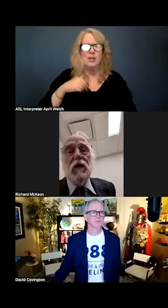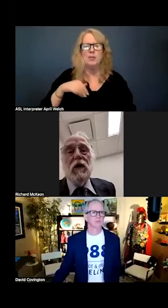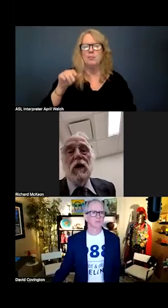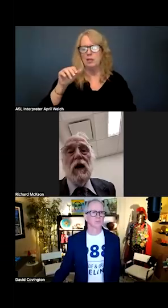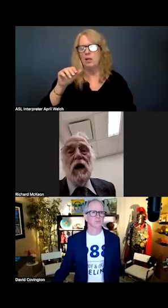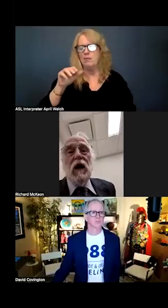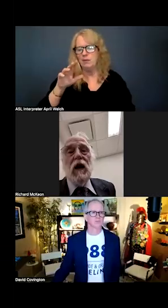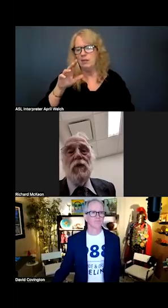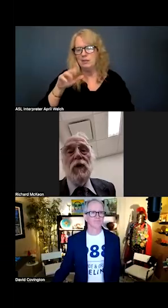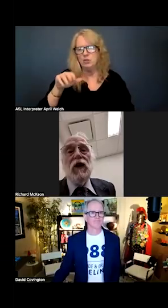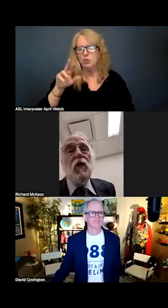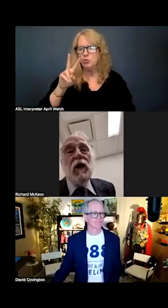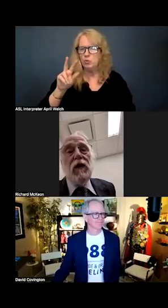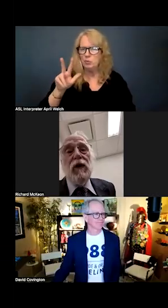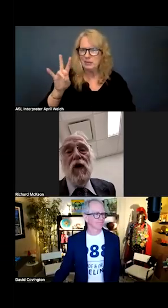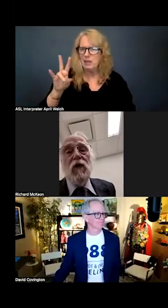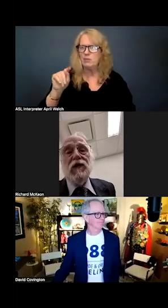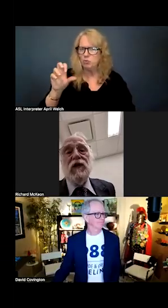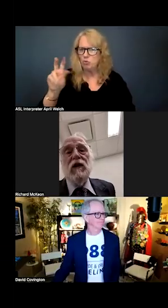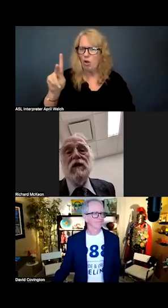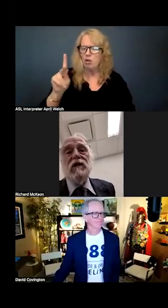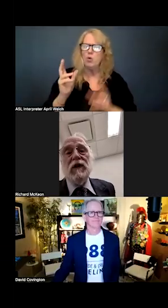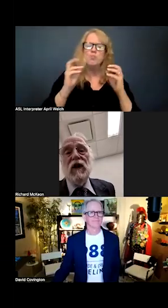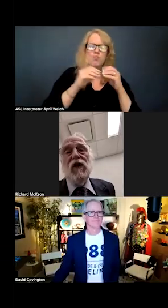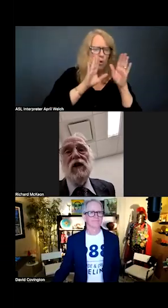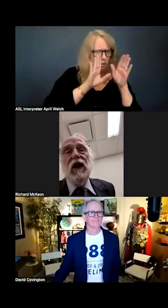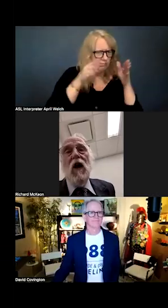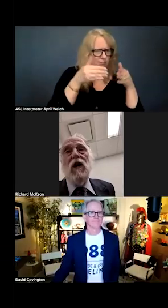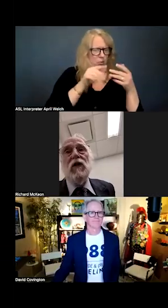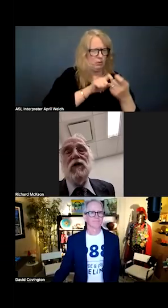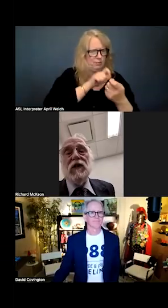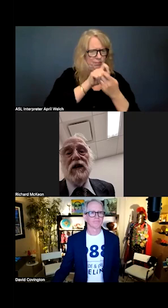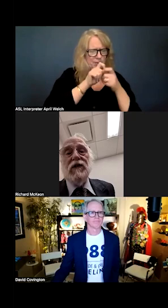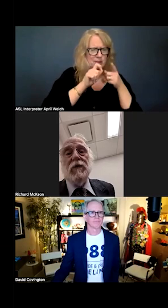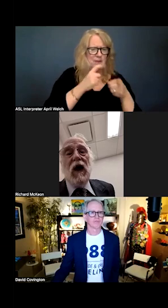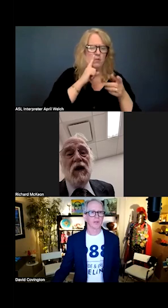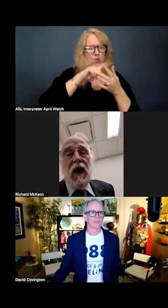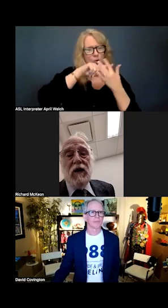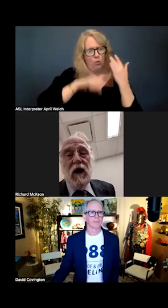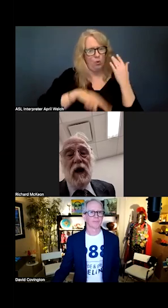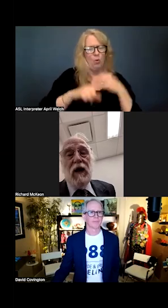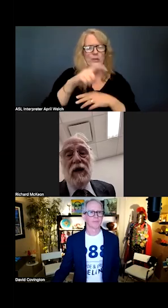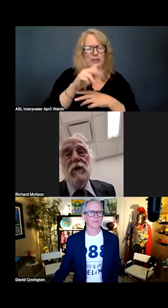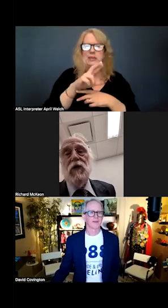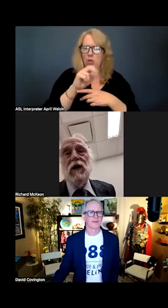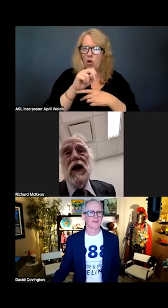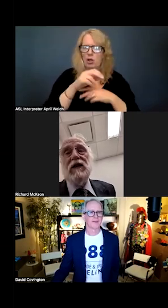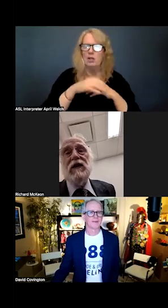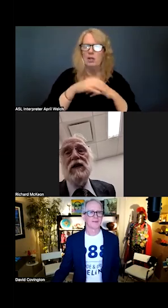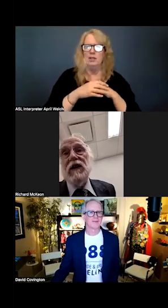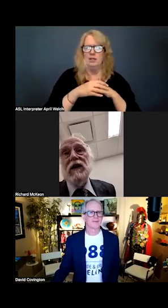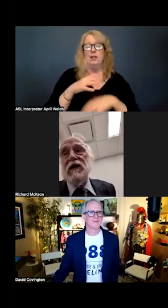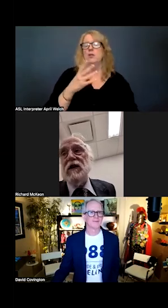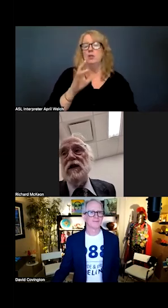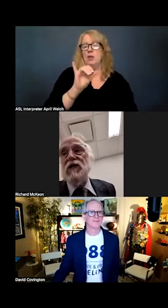1-800-273-TALK number, but could really be focused specifically on those needs. And that was what led to